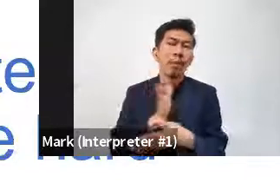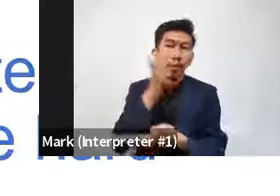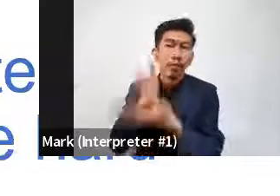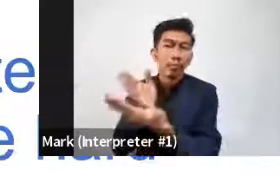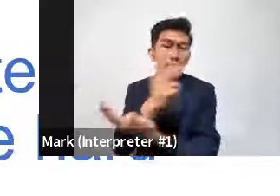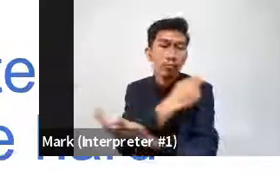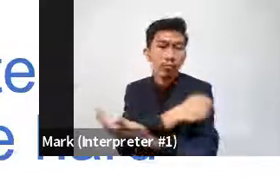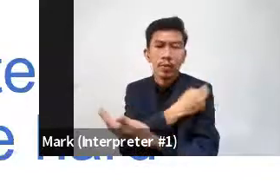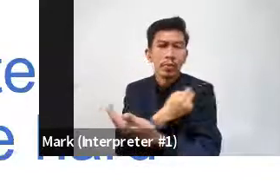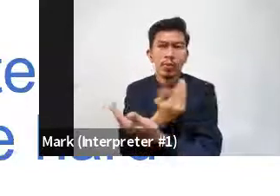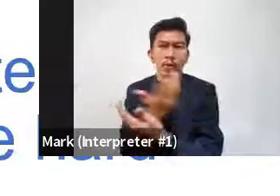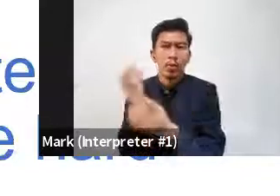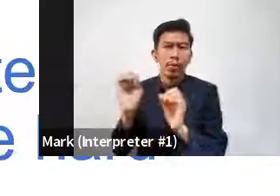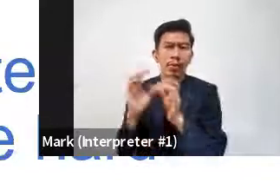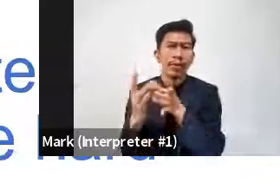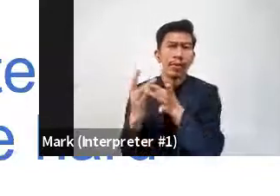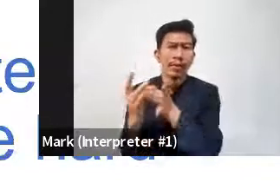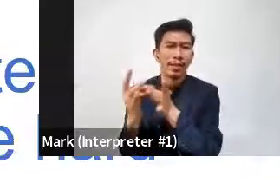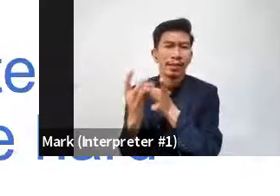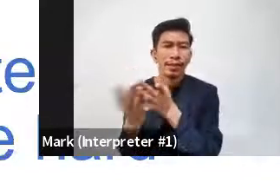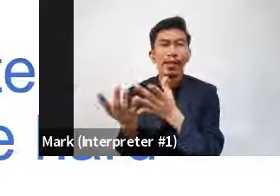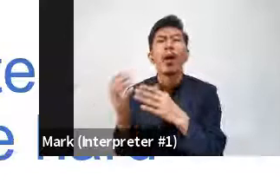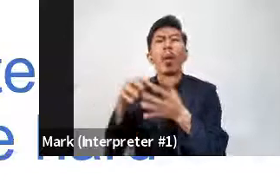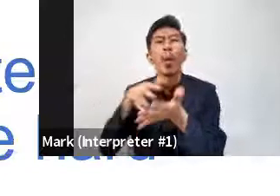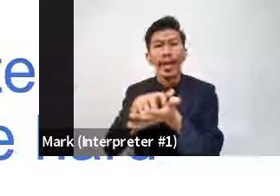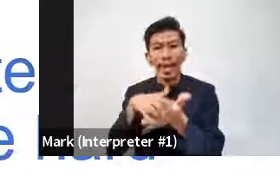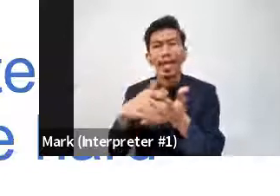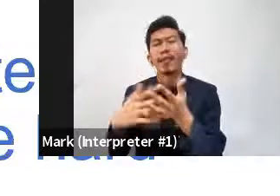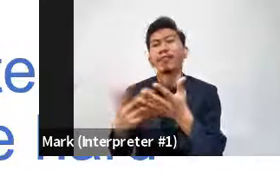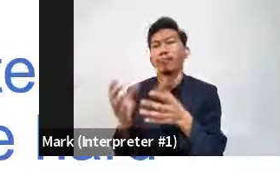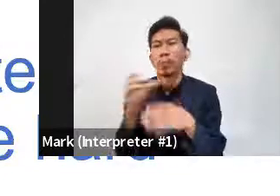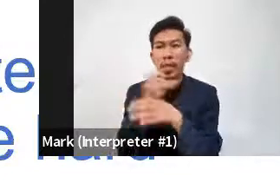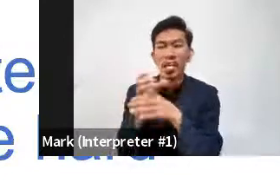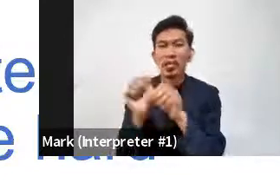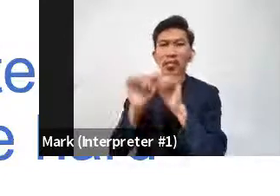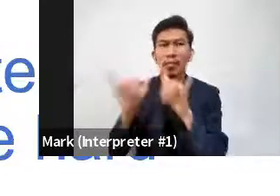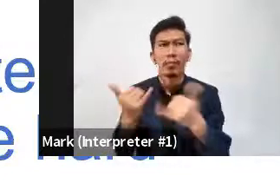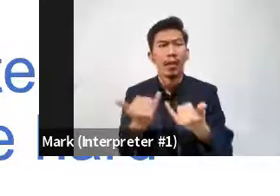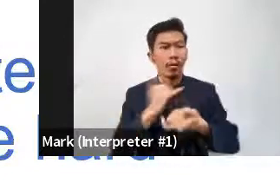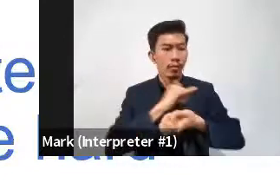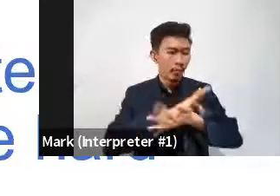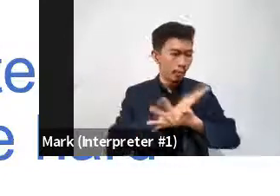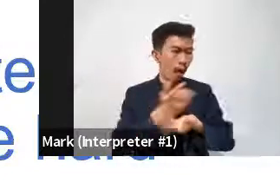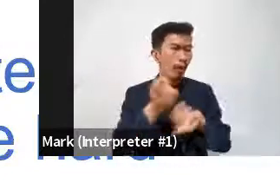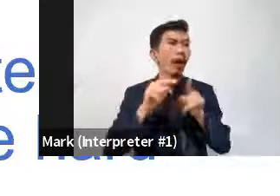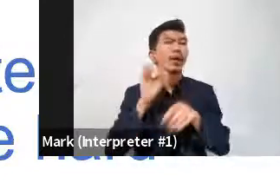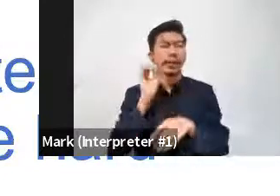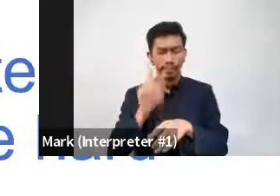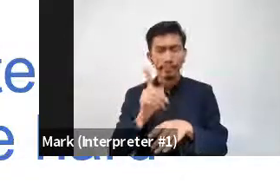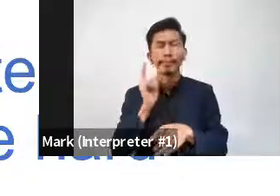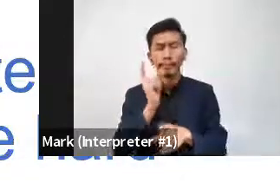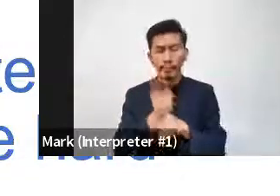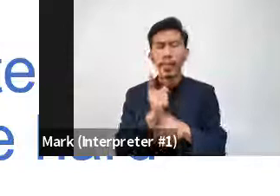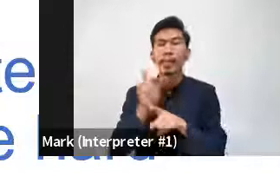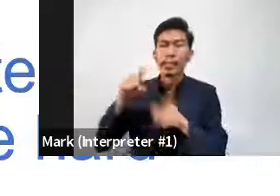relationship, because we have a weak primary care system. But with this pandemic, we begin to realize that, okay, we need to establish that rapport